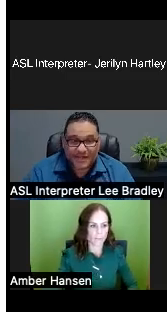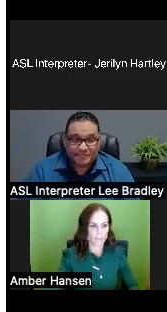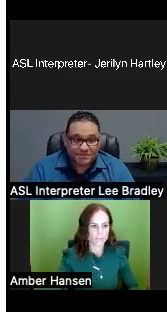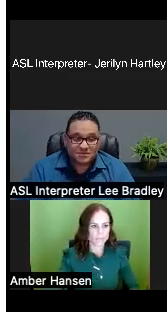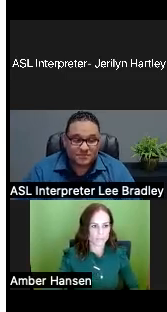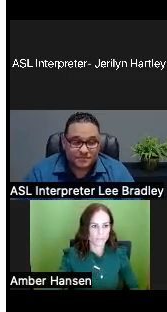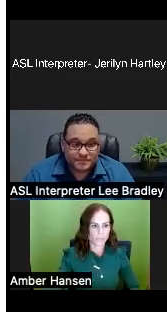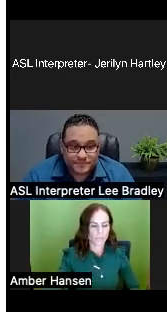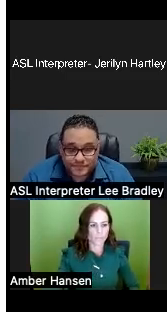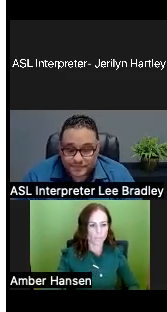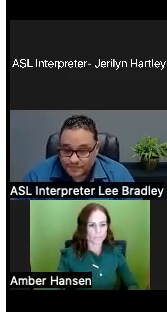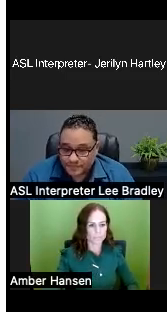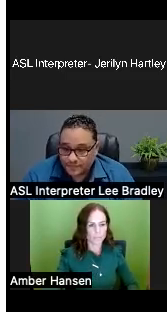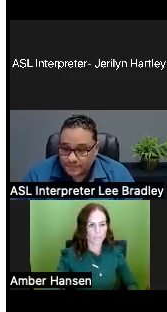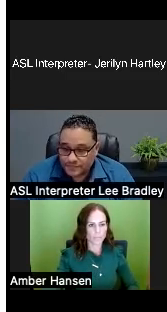Next slide, please.